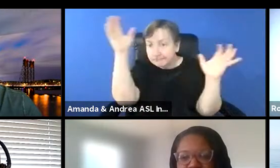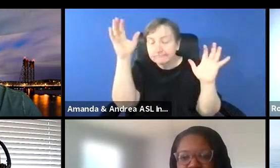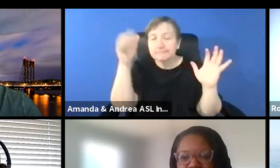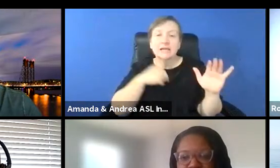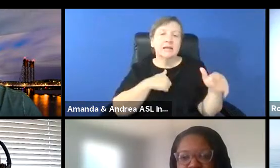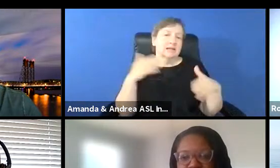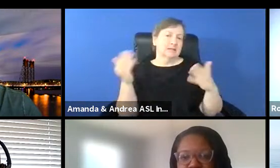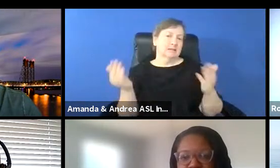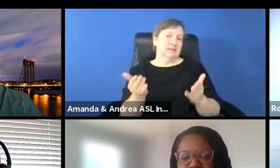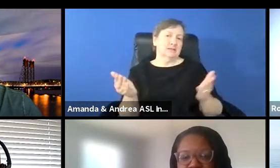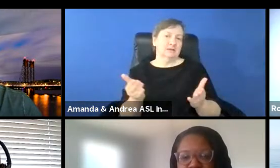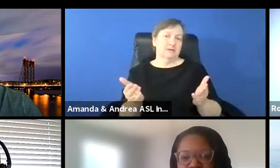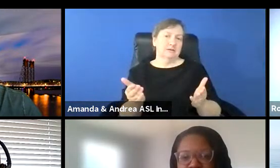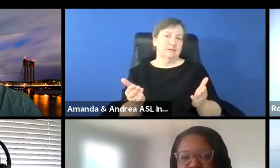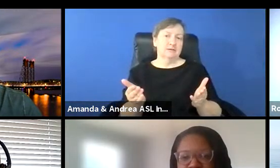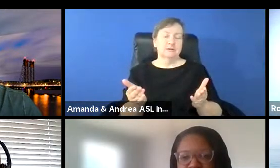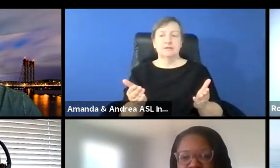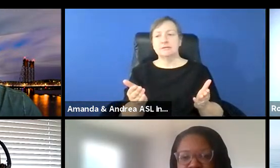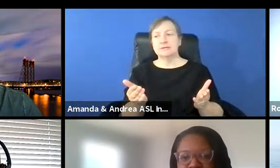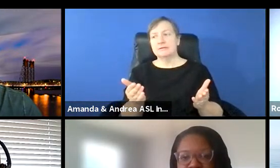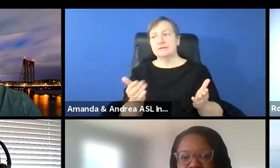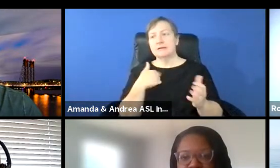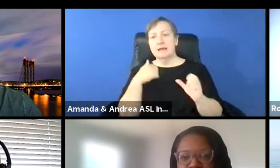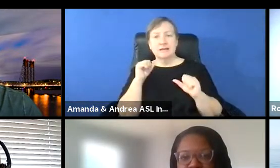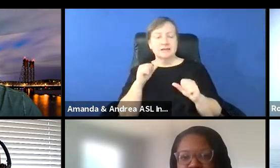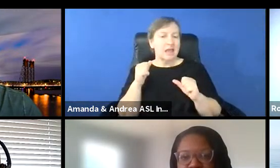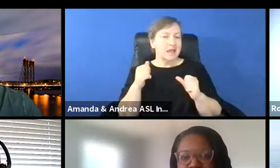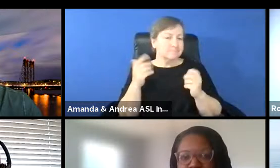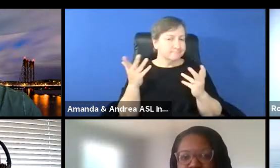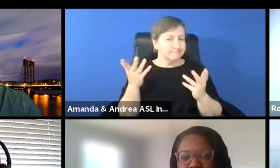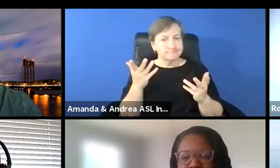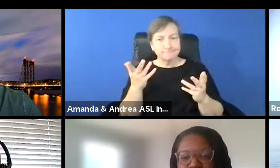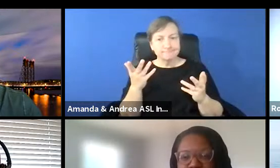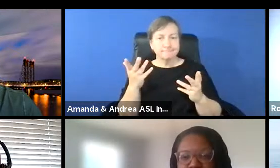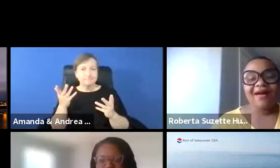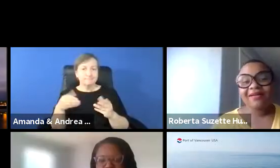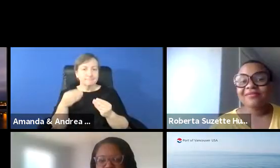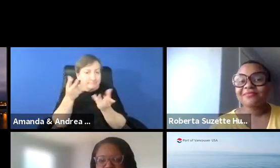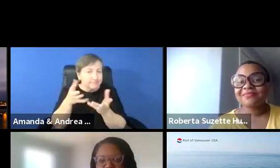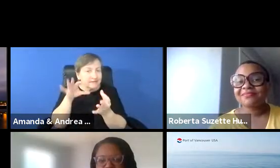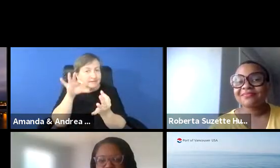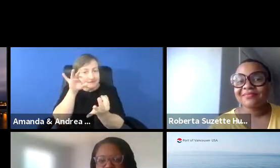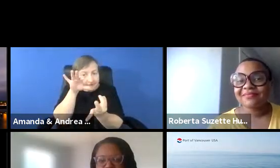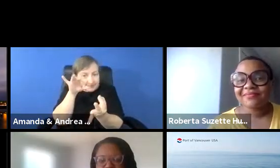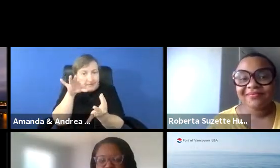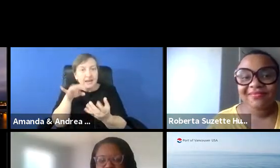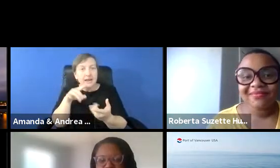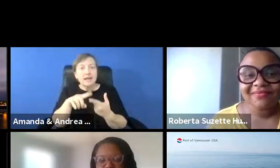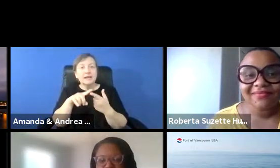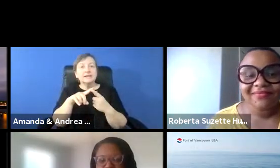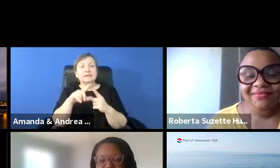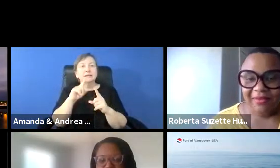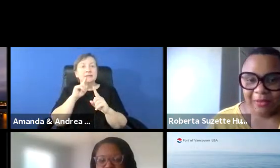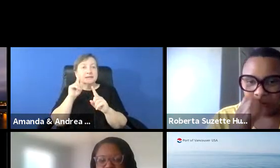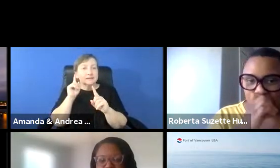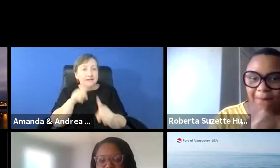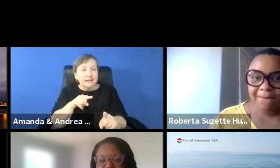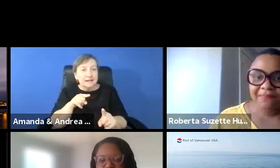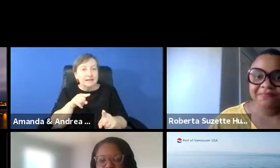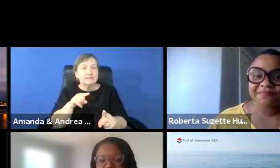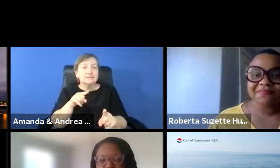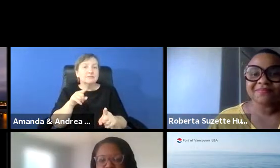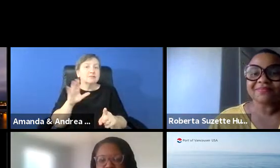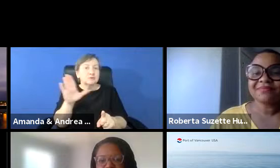here to hopefully provide you feedback and an answer to